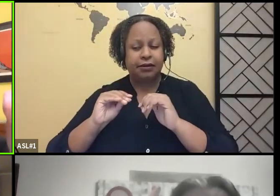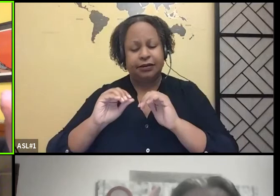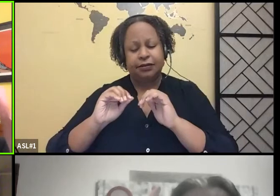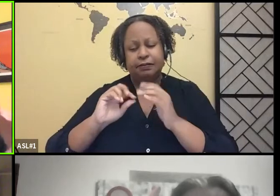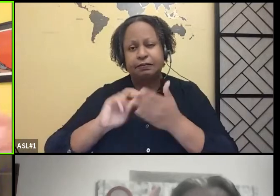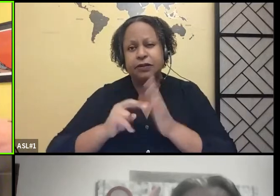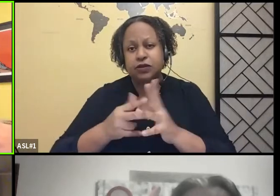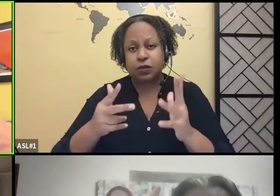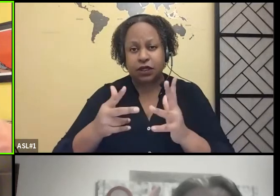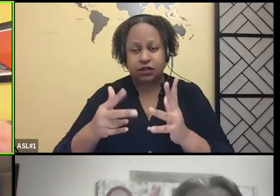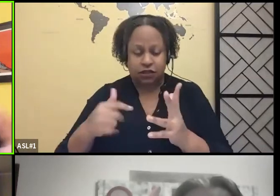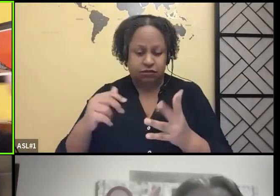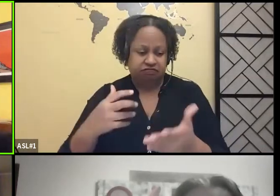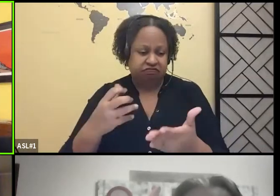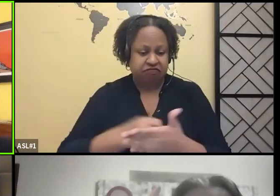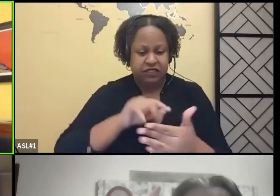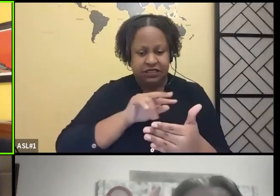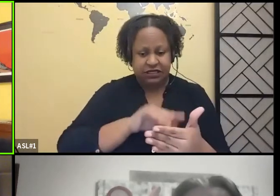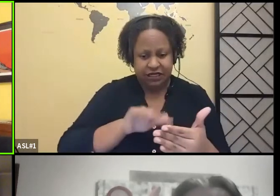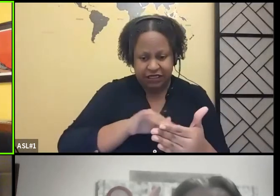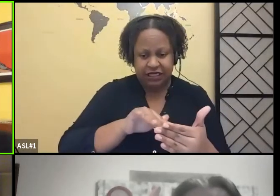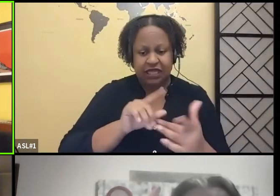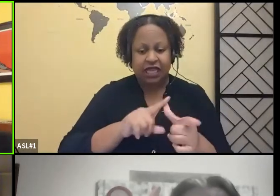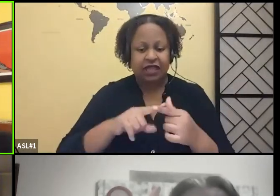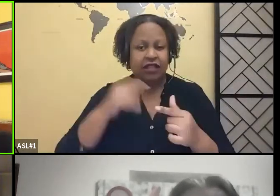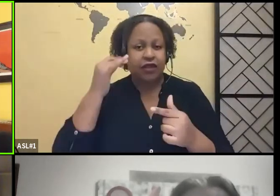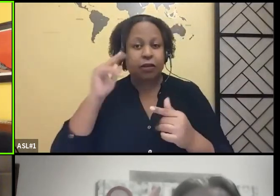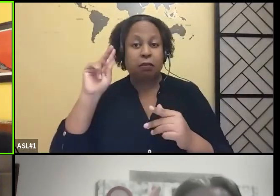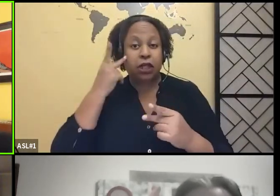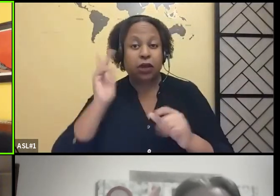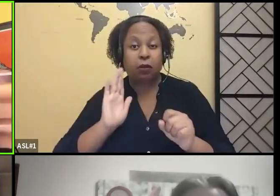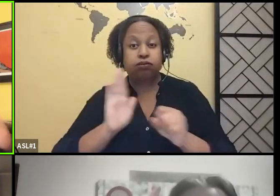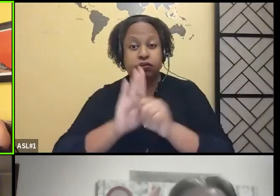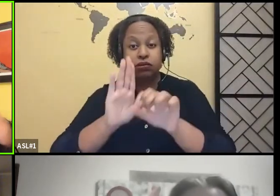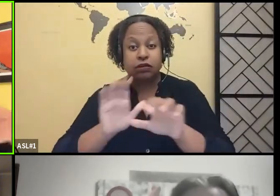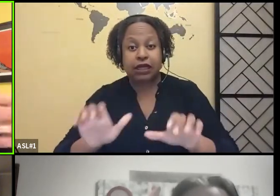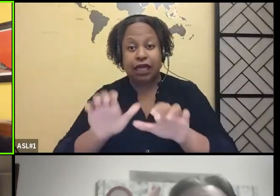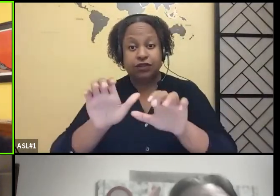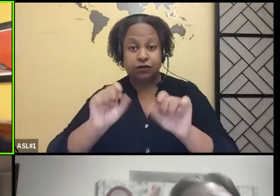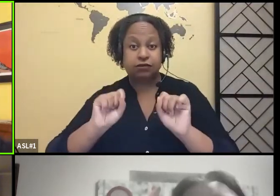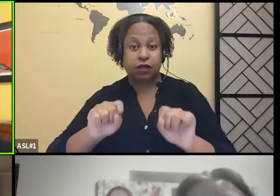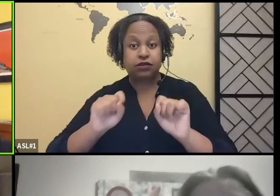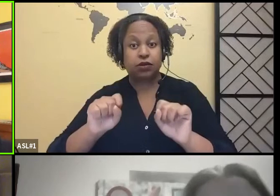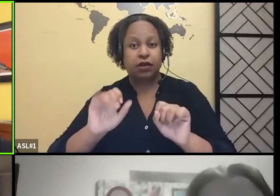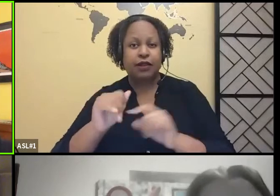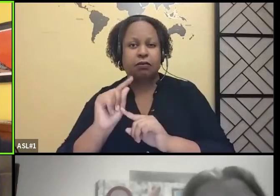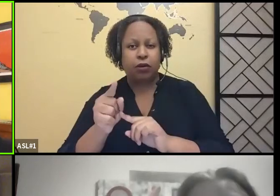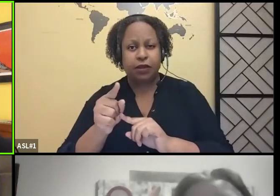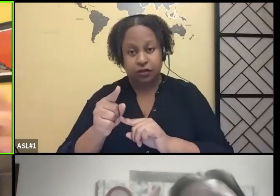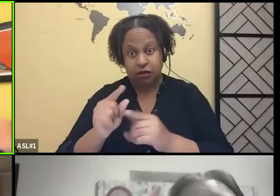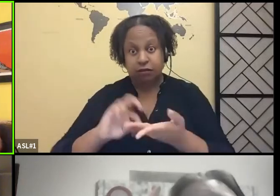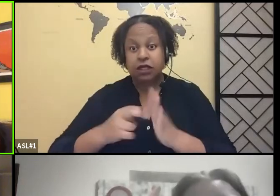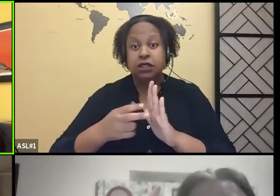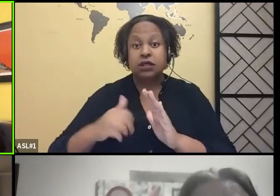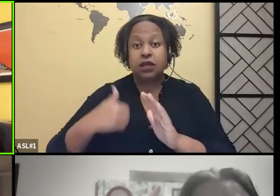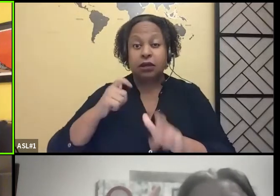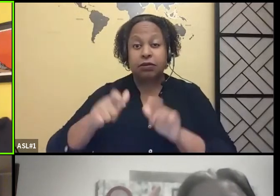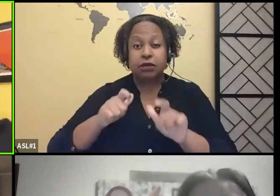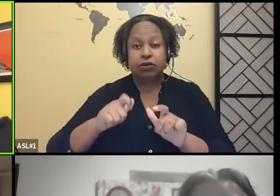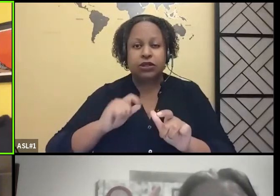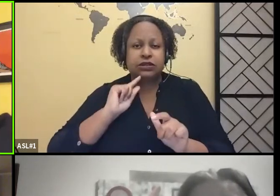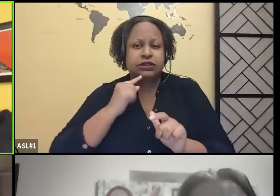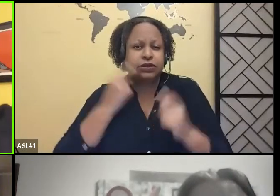possible in the political moment and beyond. They're taking really seriously that there is